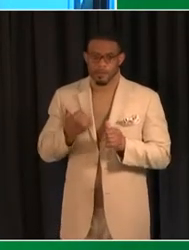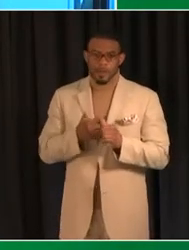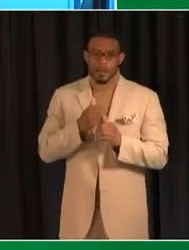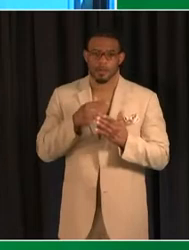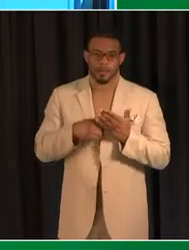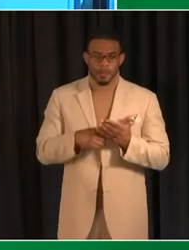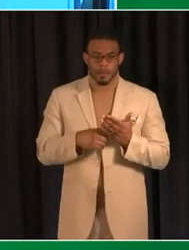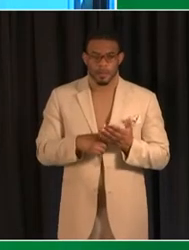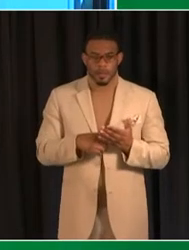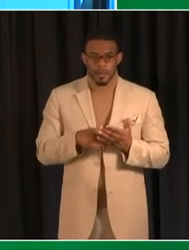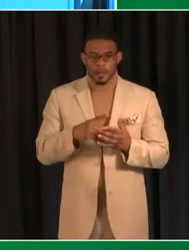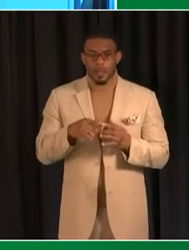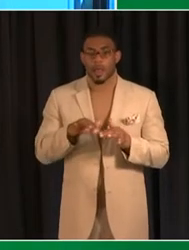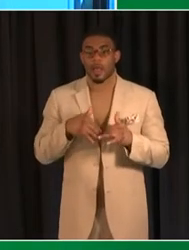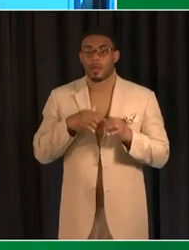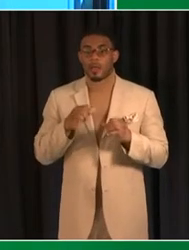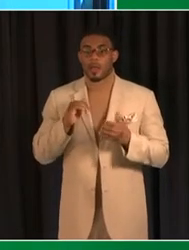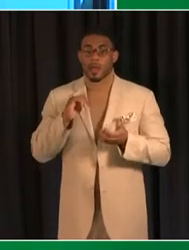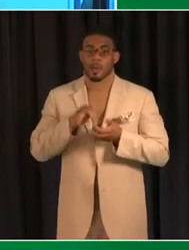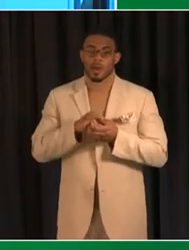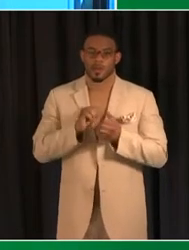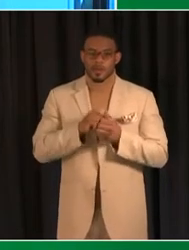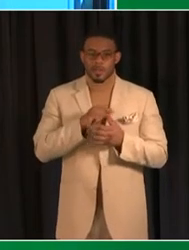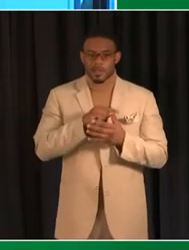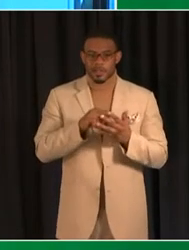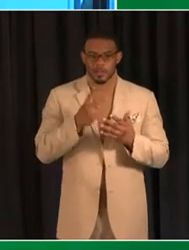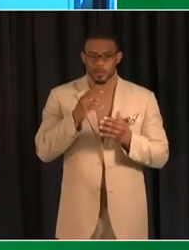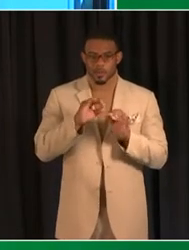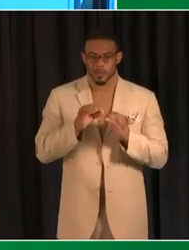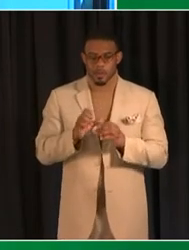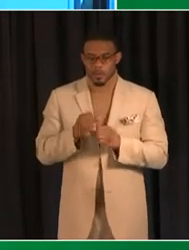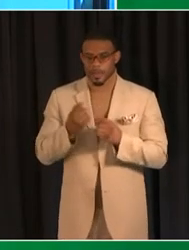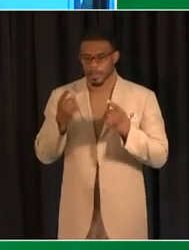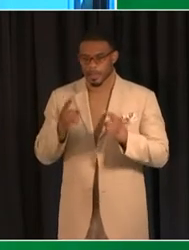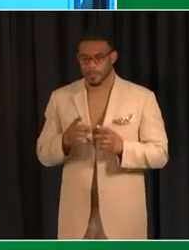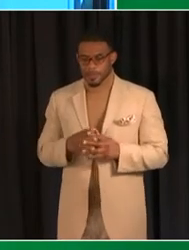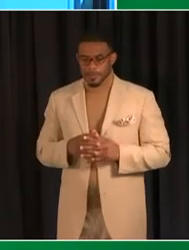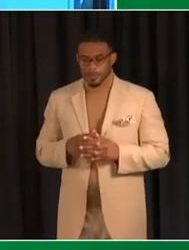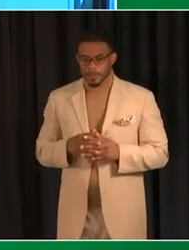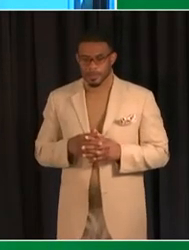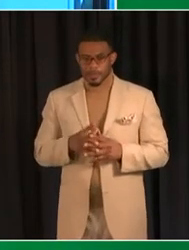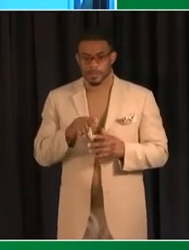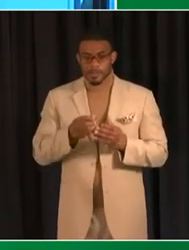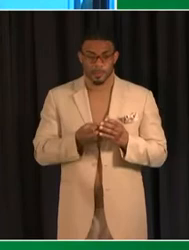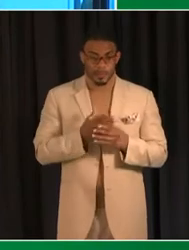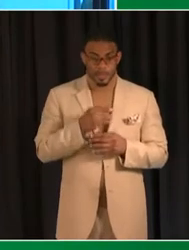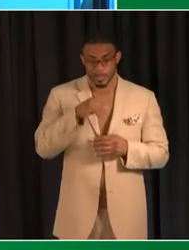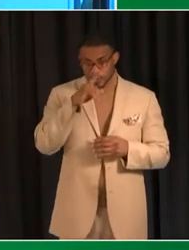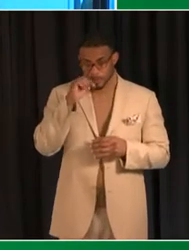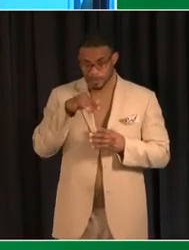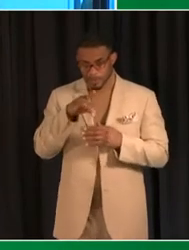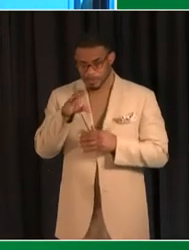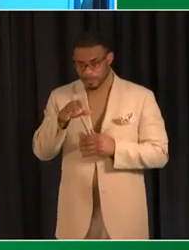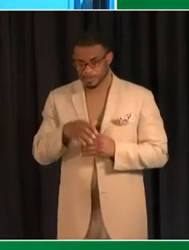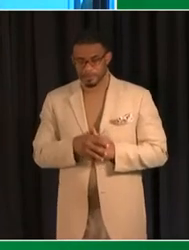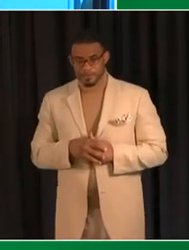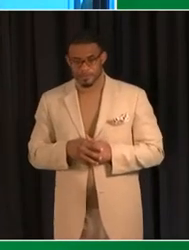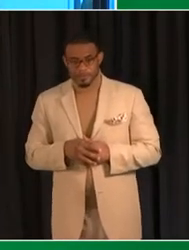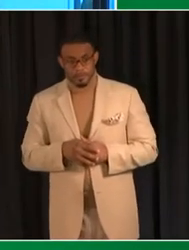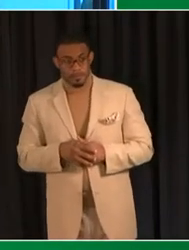a follow-up conversation about how we can partner with these two organizations to make that happen this spring and summer in